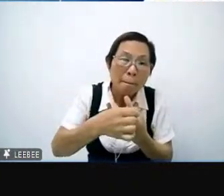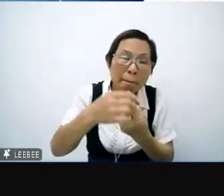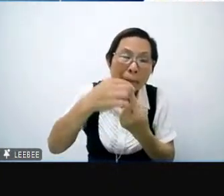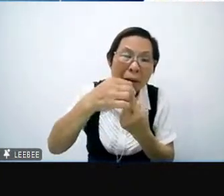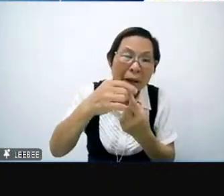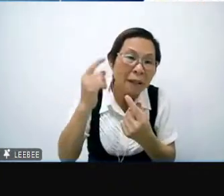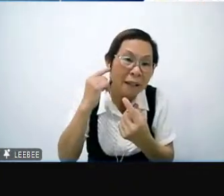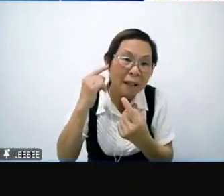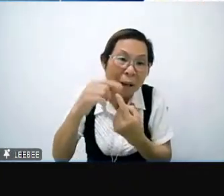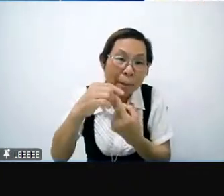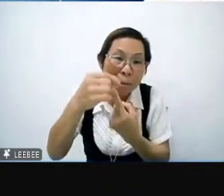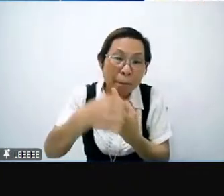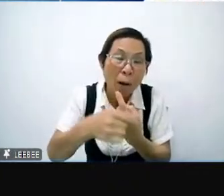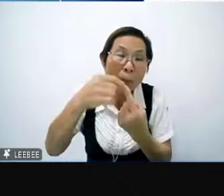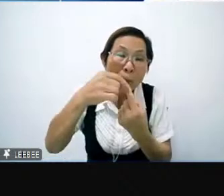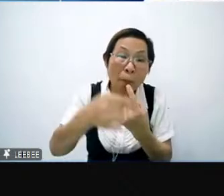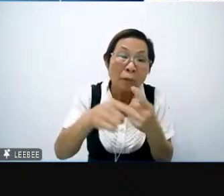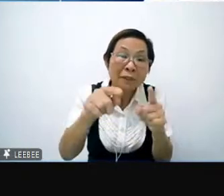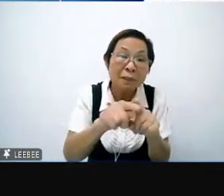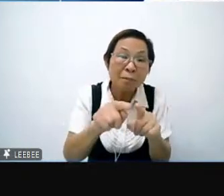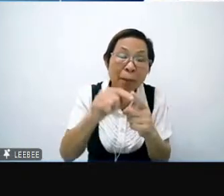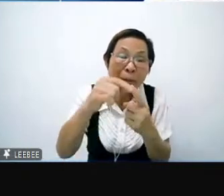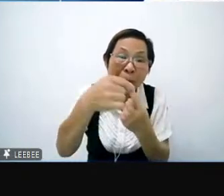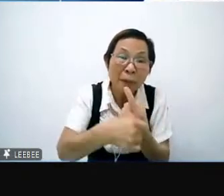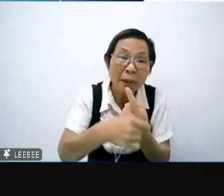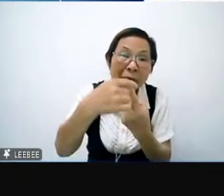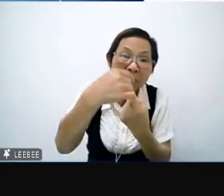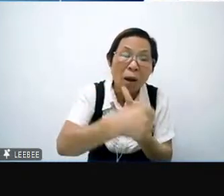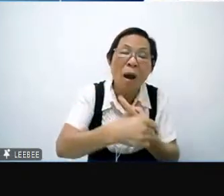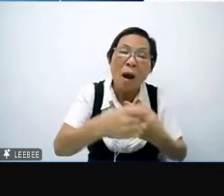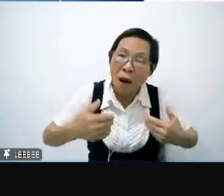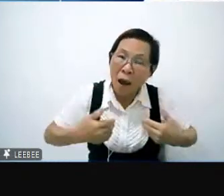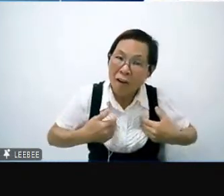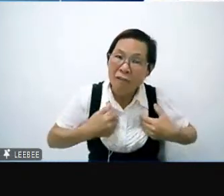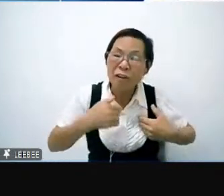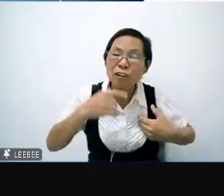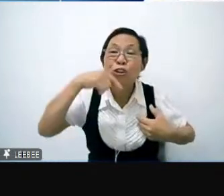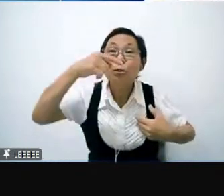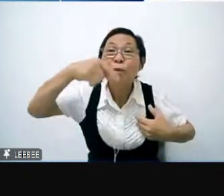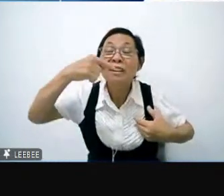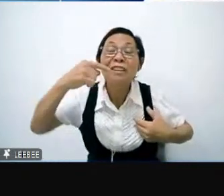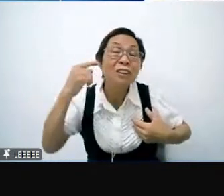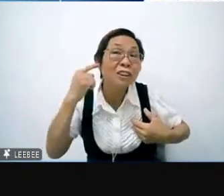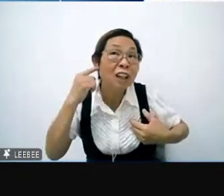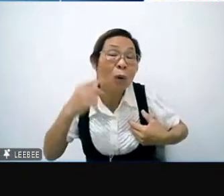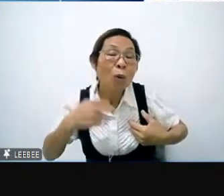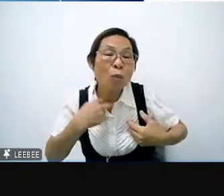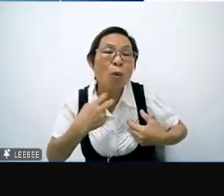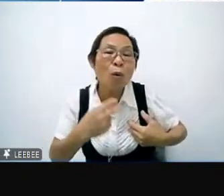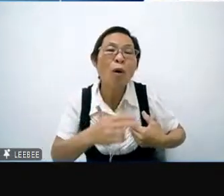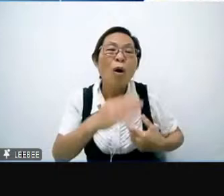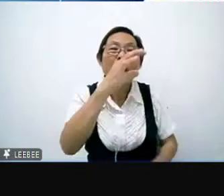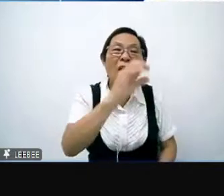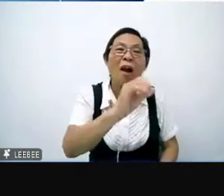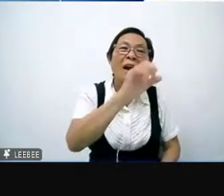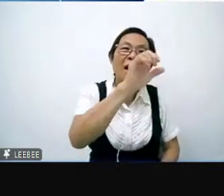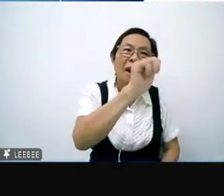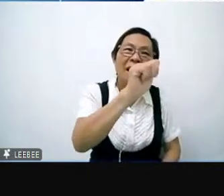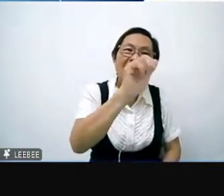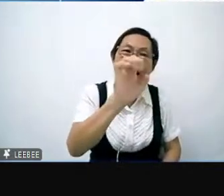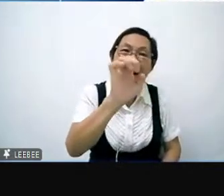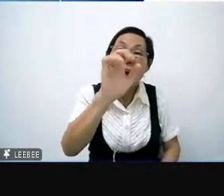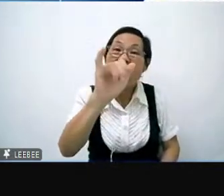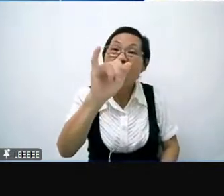the shaded sound. Comprised of the speech sounds, the consonants, the vowels. Okay,